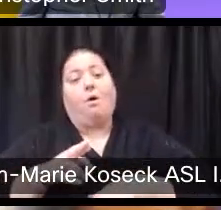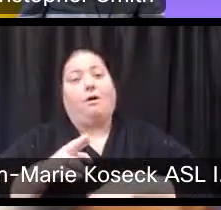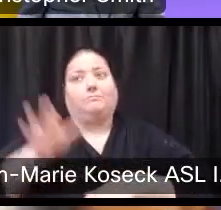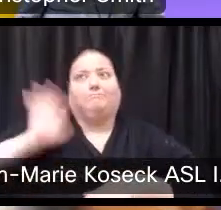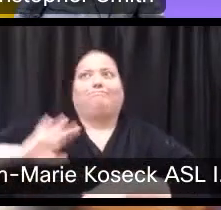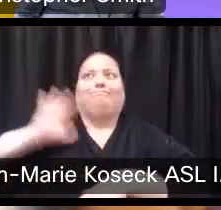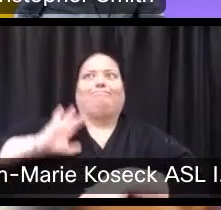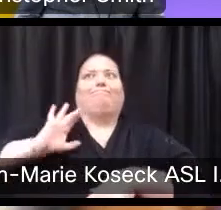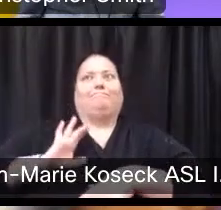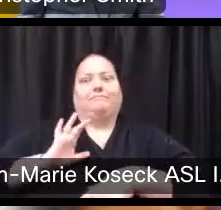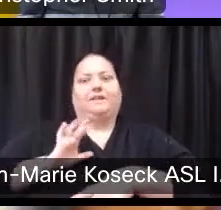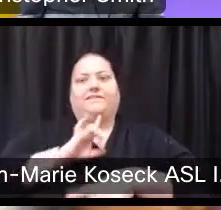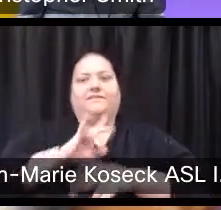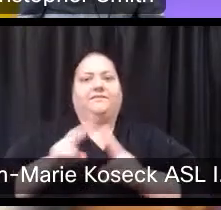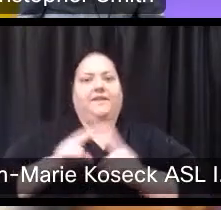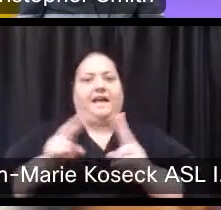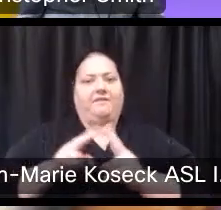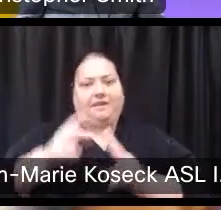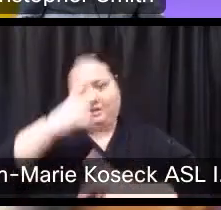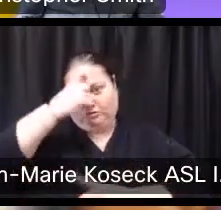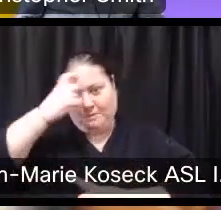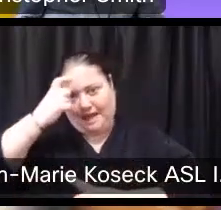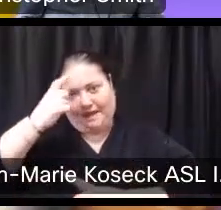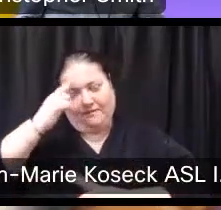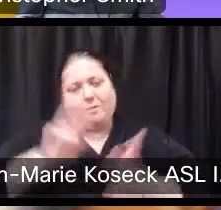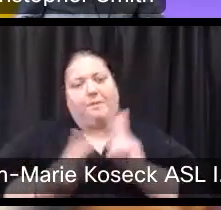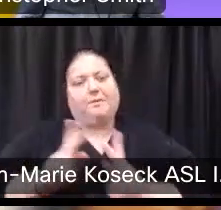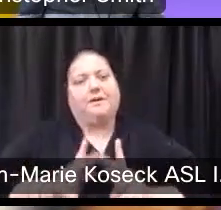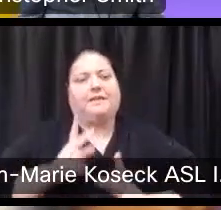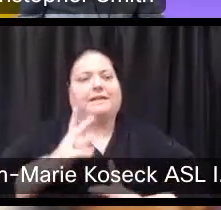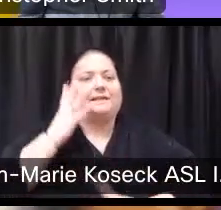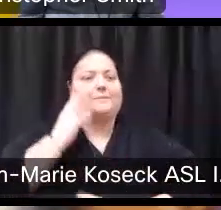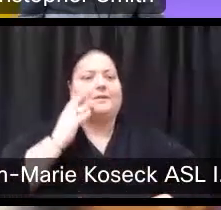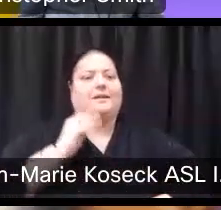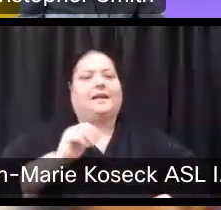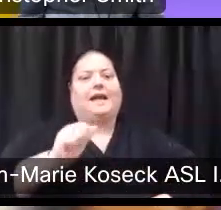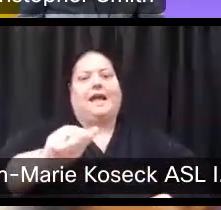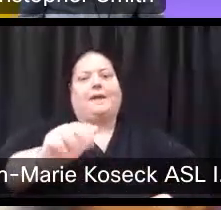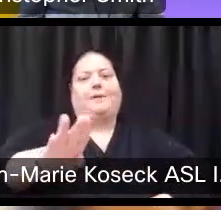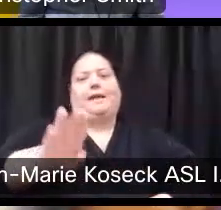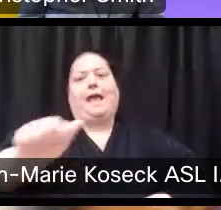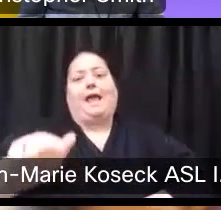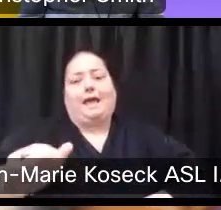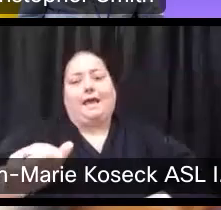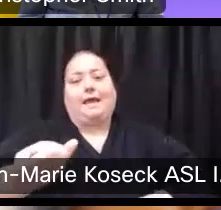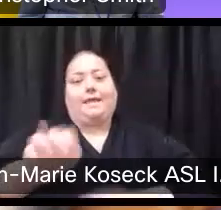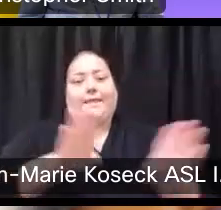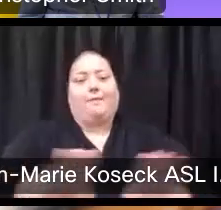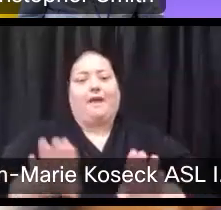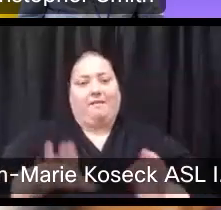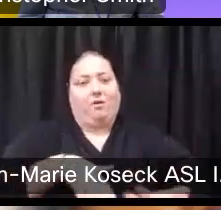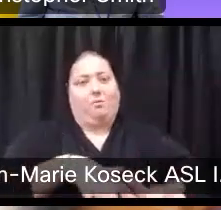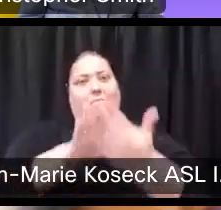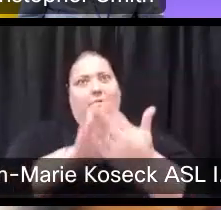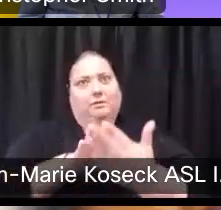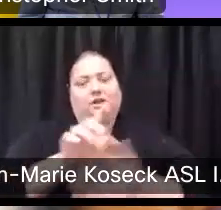they can be very, especially those who have experienced ABA. Those behavioral approaches can